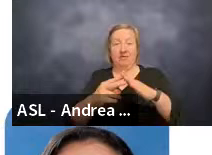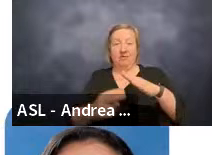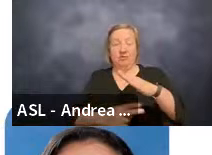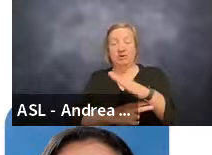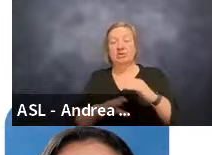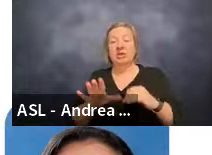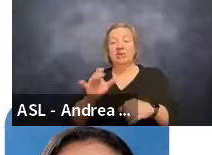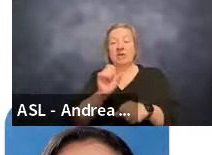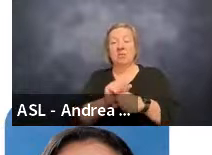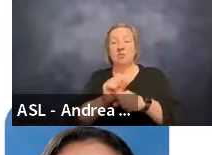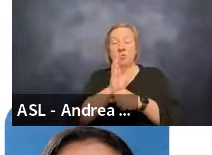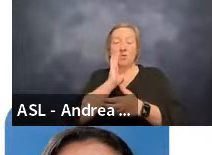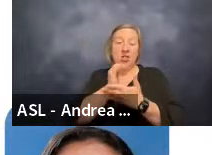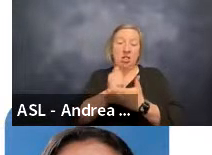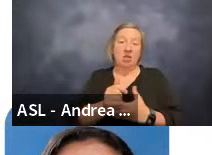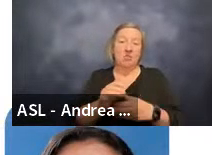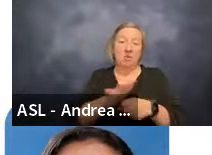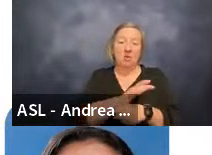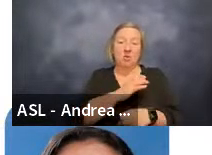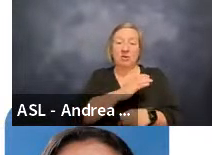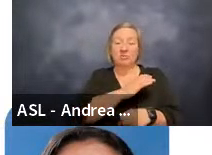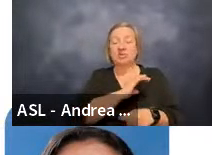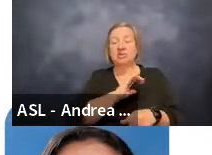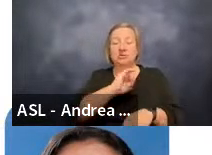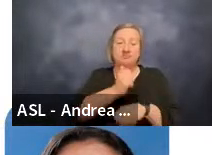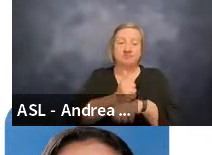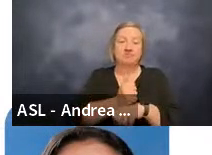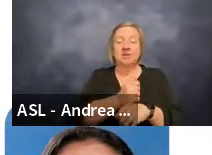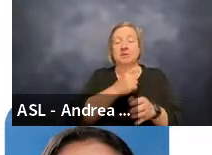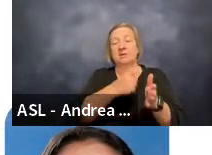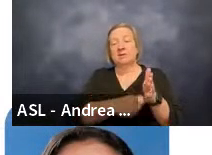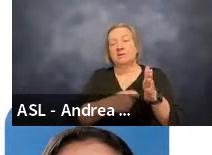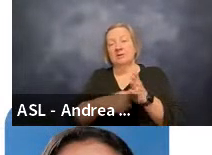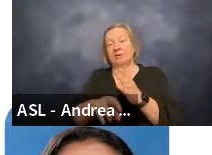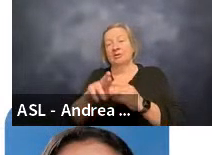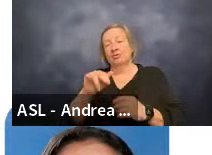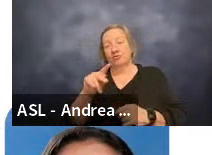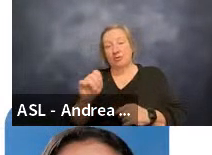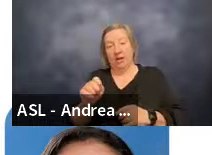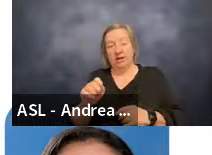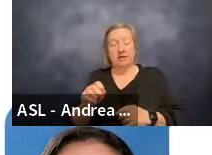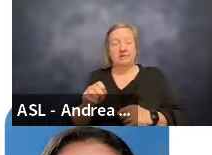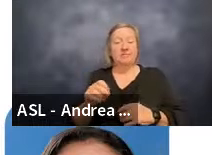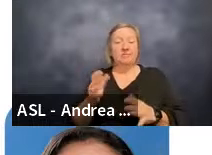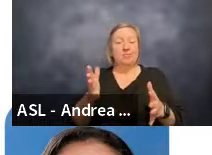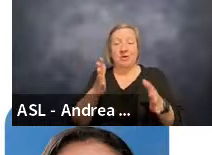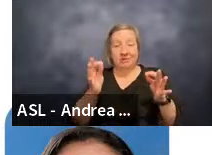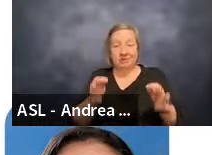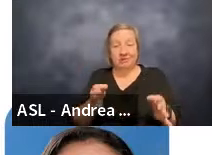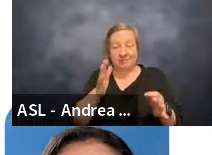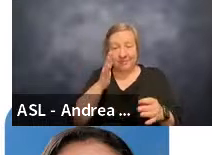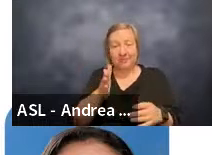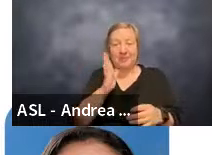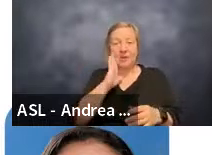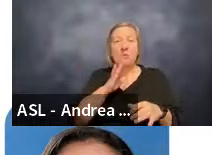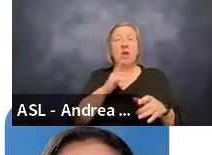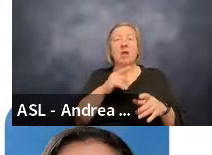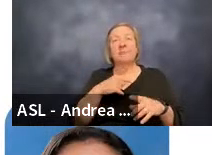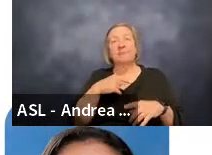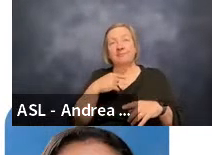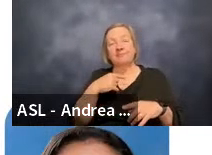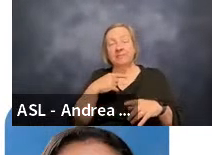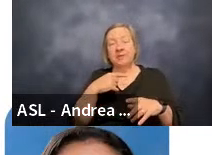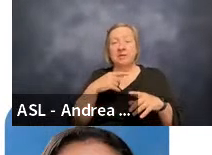going to inform the full commission's rate setting decisions. They are going to be directing the